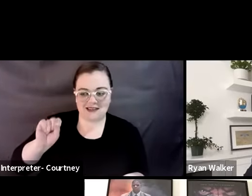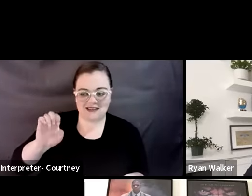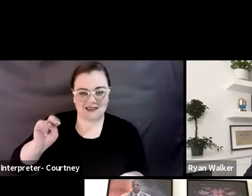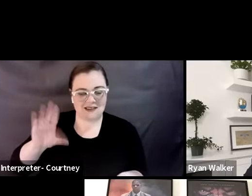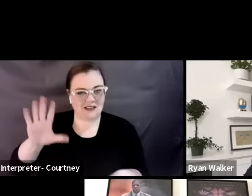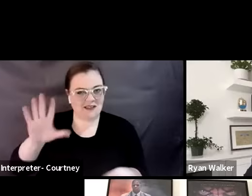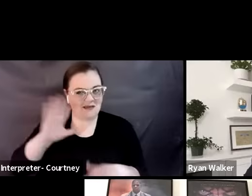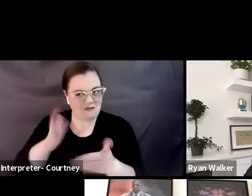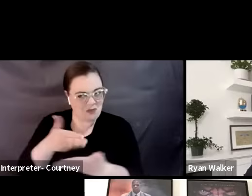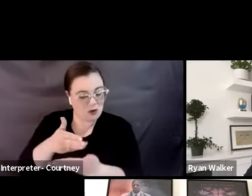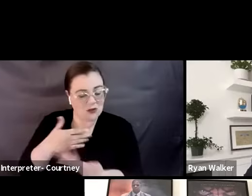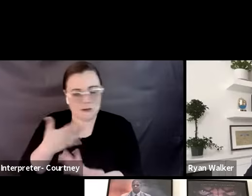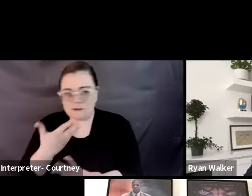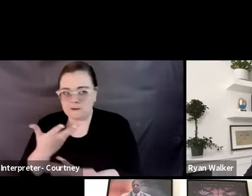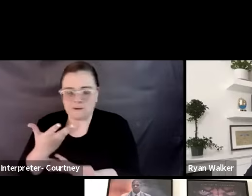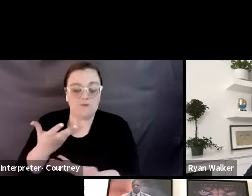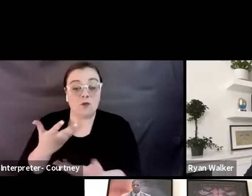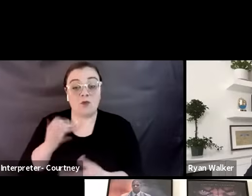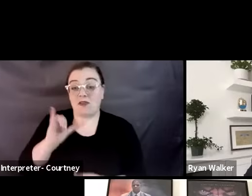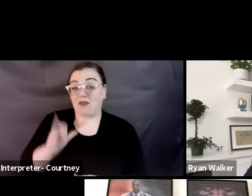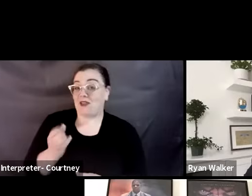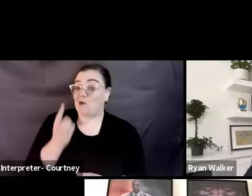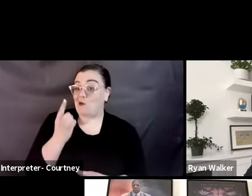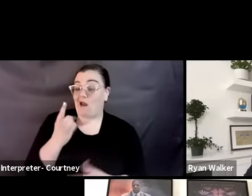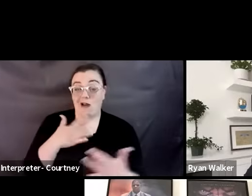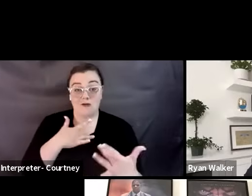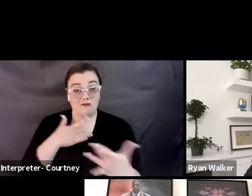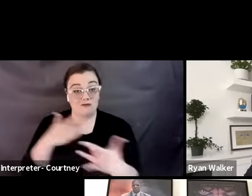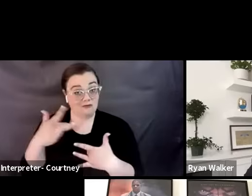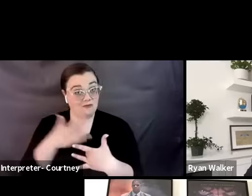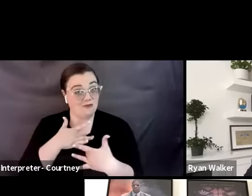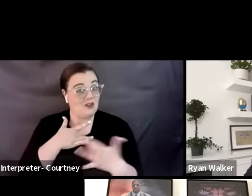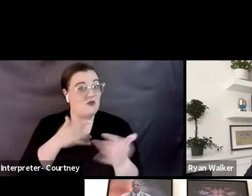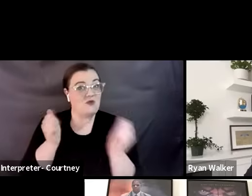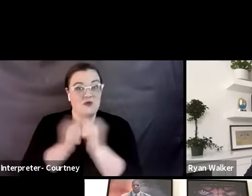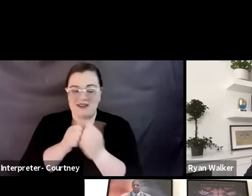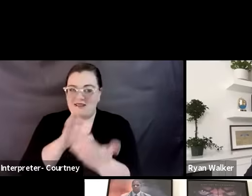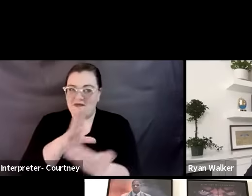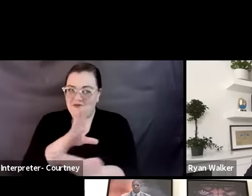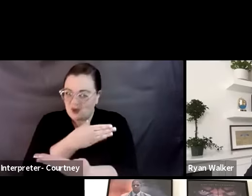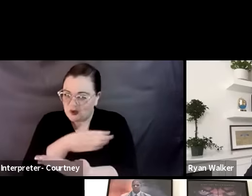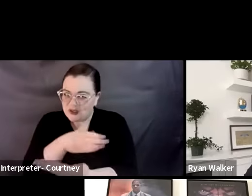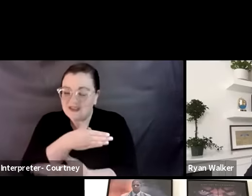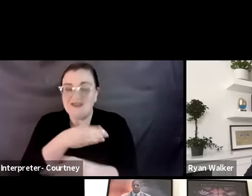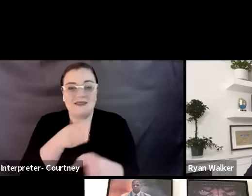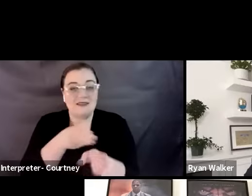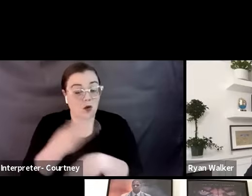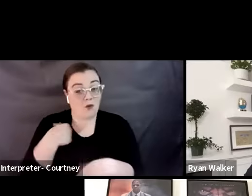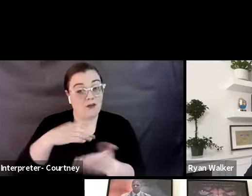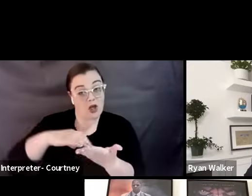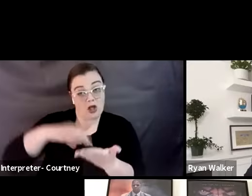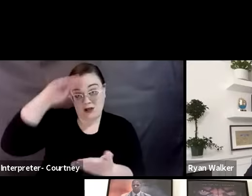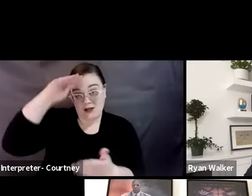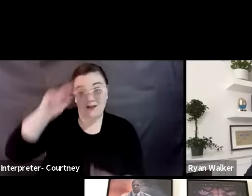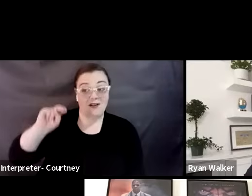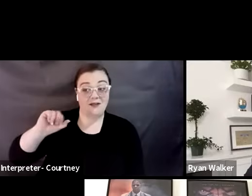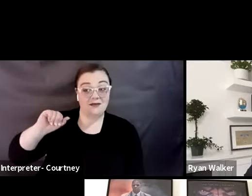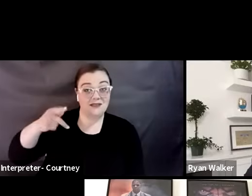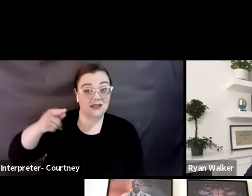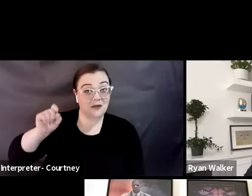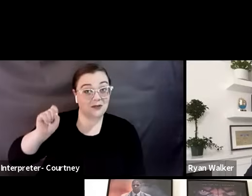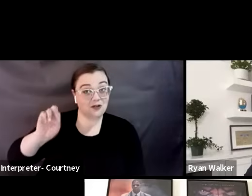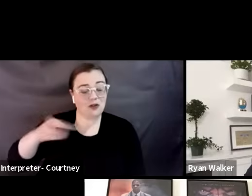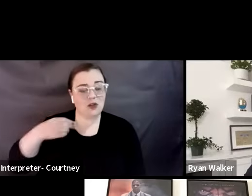that happen, because that's another thing in the music industry that we like to do. We learned from Napster, when you fight the new technologies,